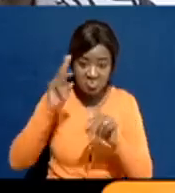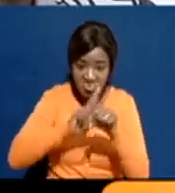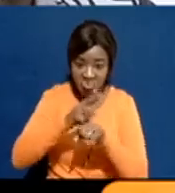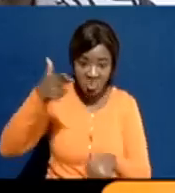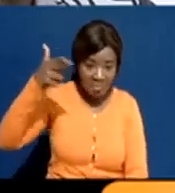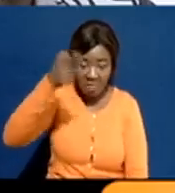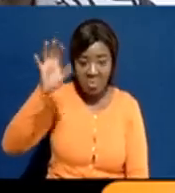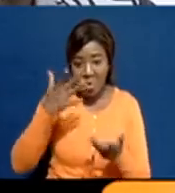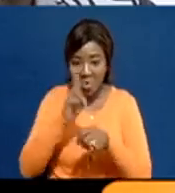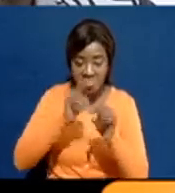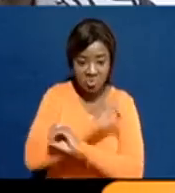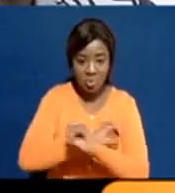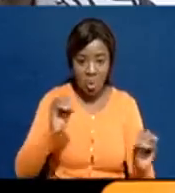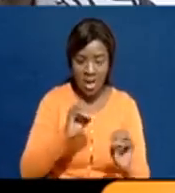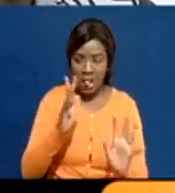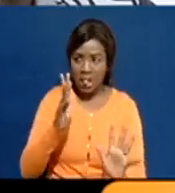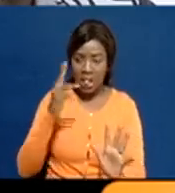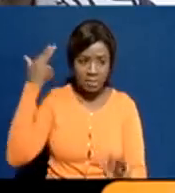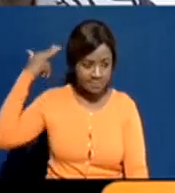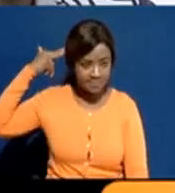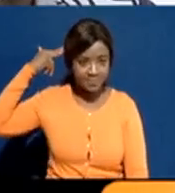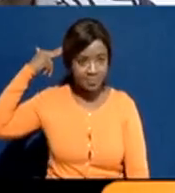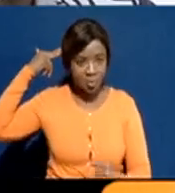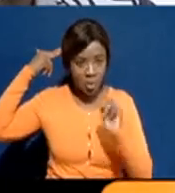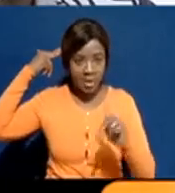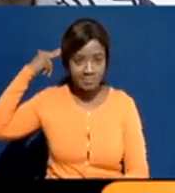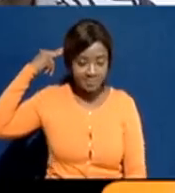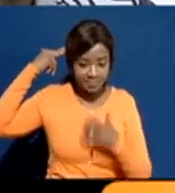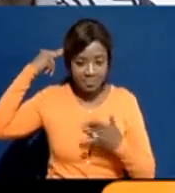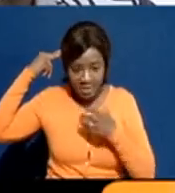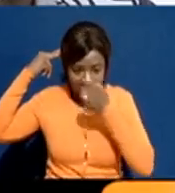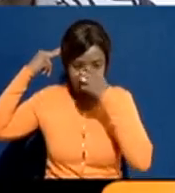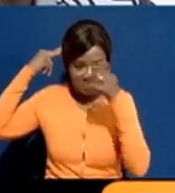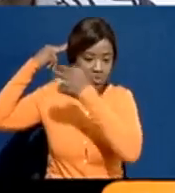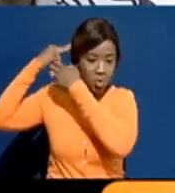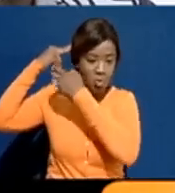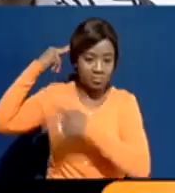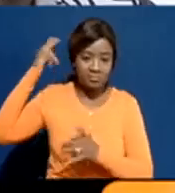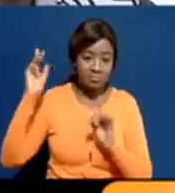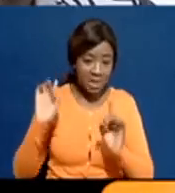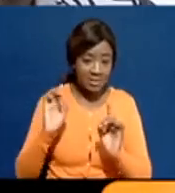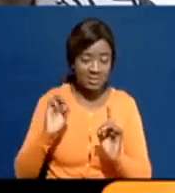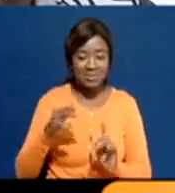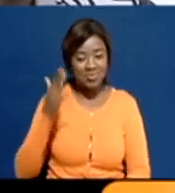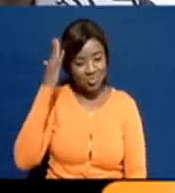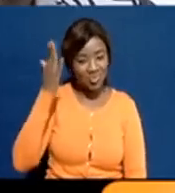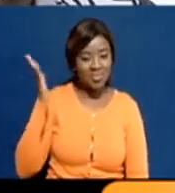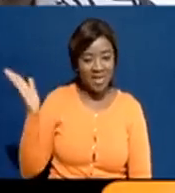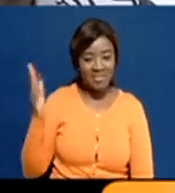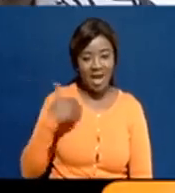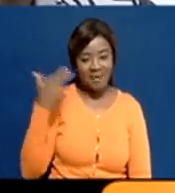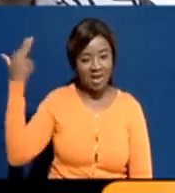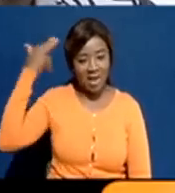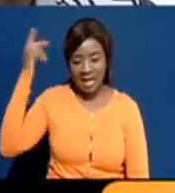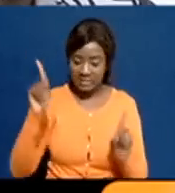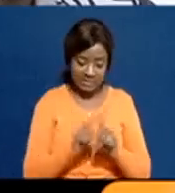you know, just know I'm here and you ignore me. That is what, you know, the kind of feeling that you get, that, you know, there's a problem, but you don't want